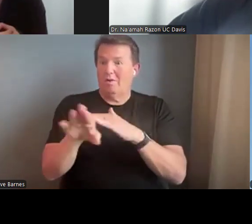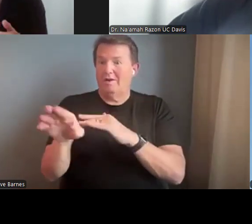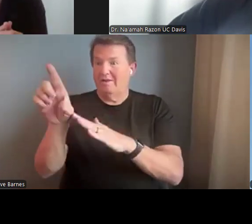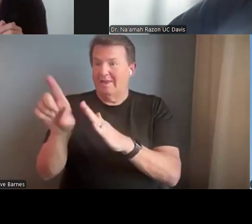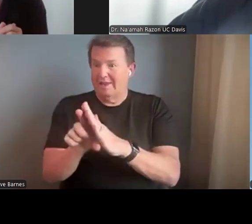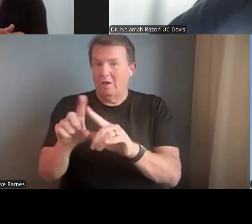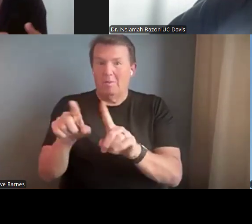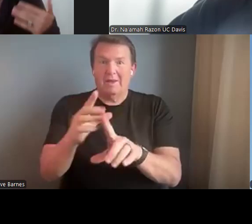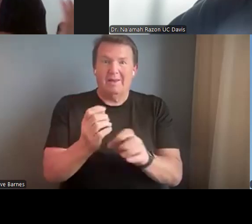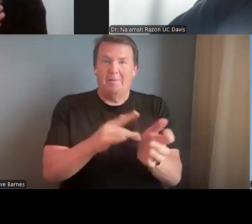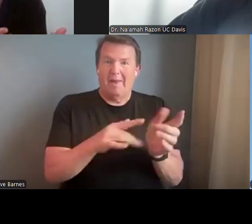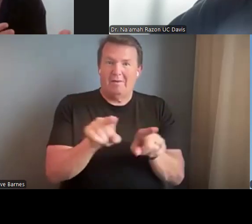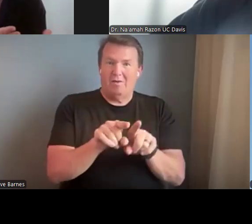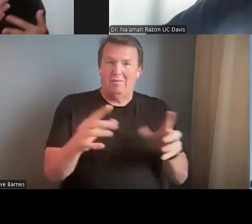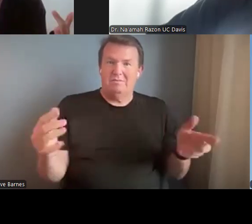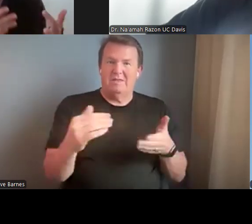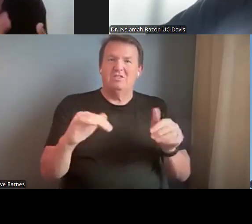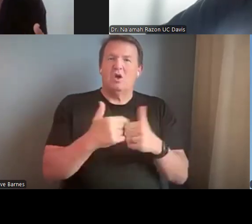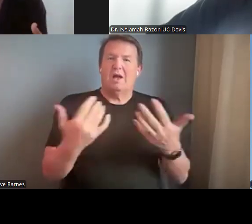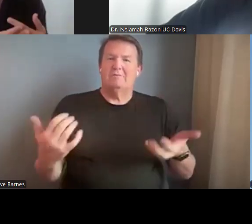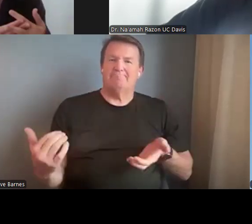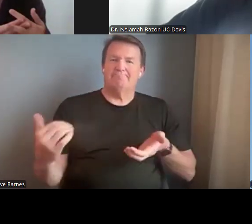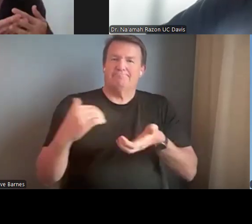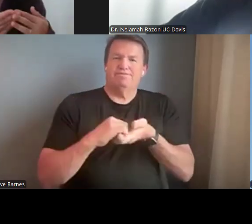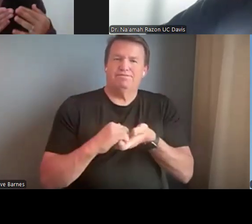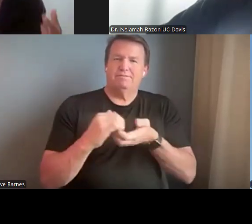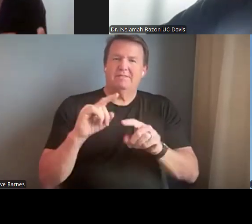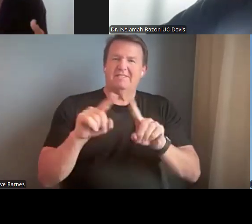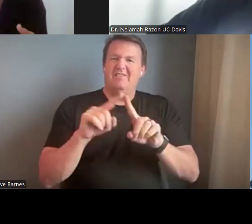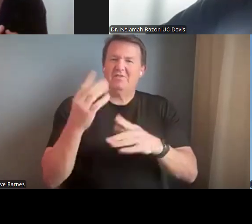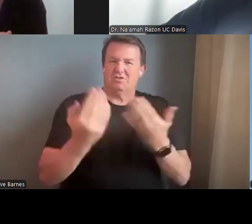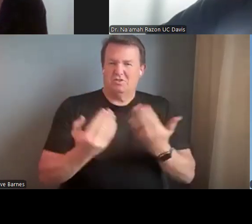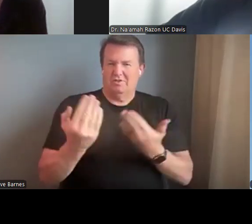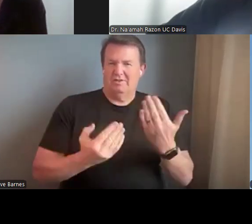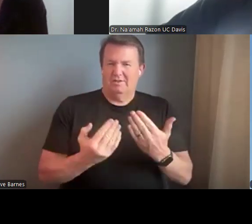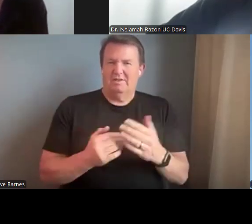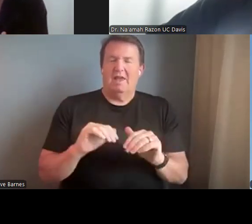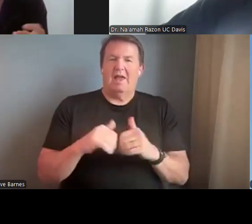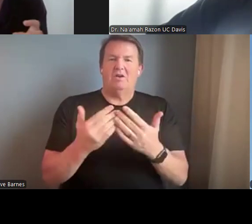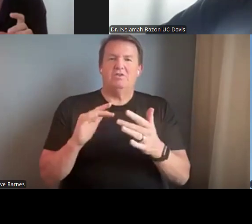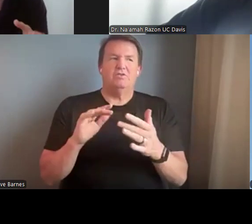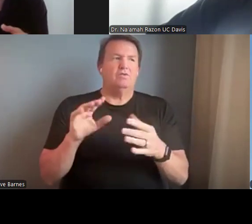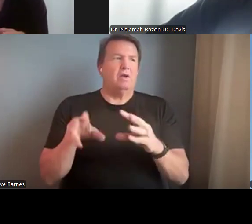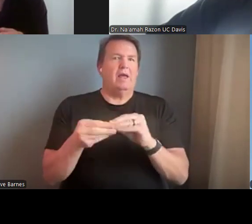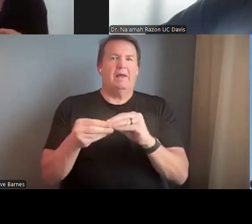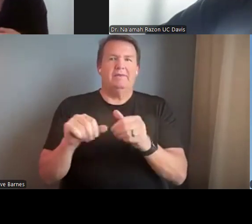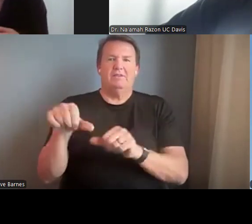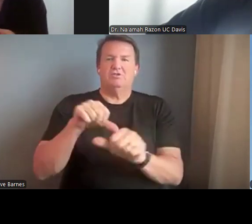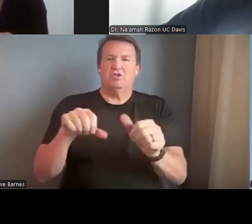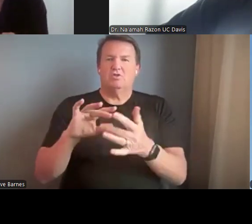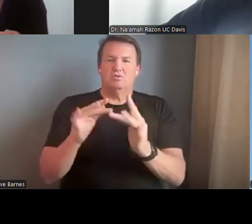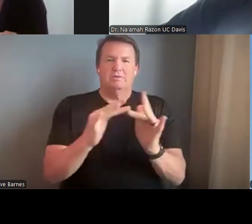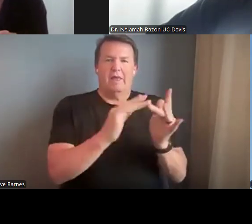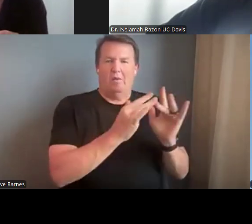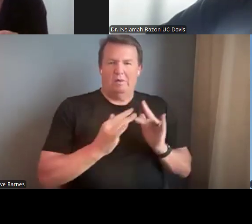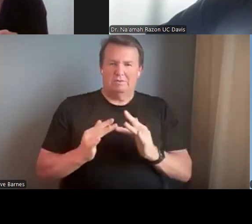holistically, and then how do you add on the kind of the cultural piece to that and the social networks to that? So, there are examples of these bridges